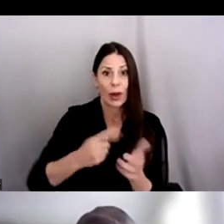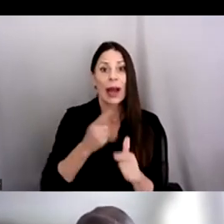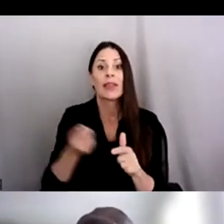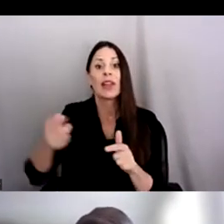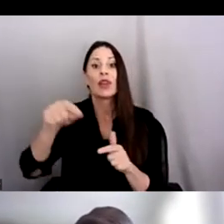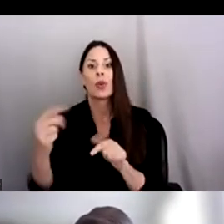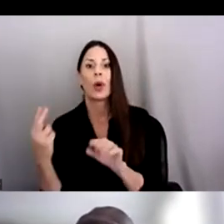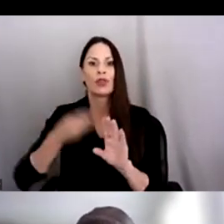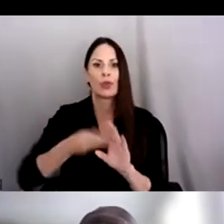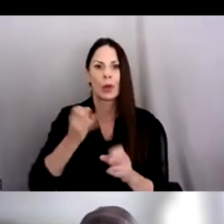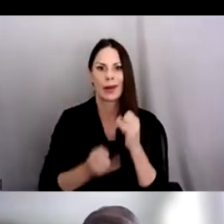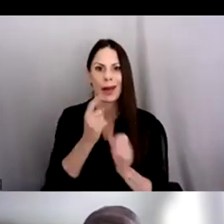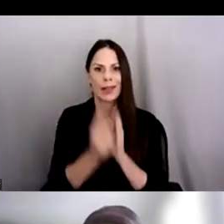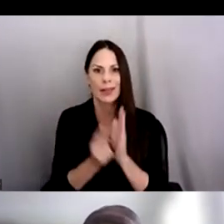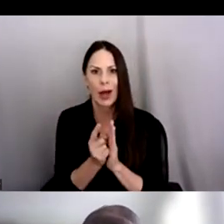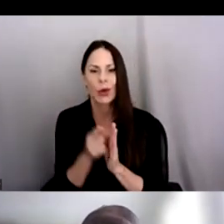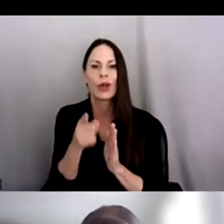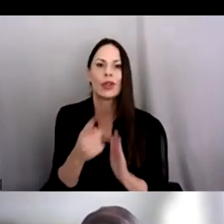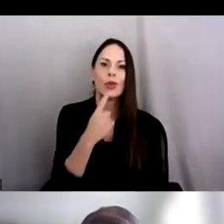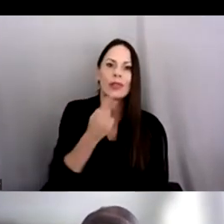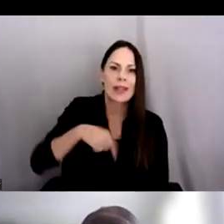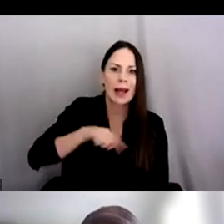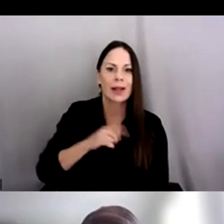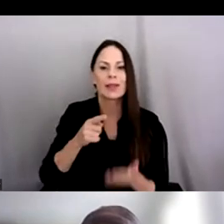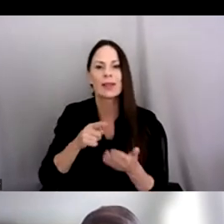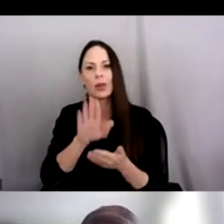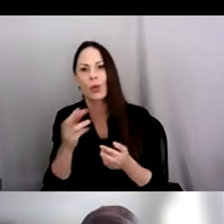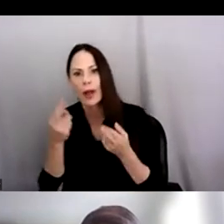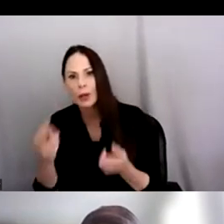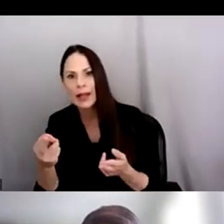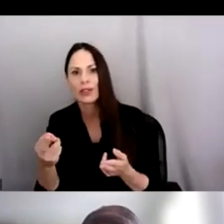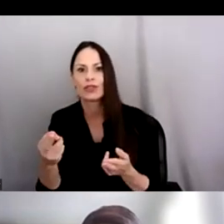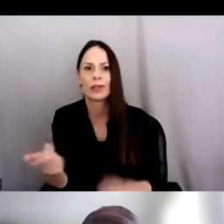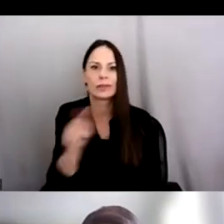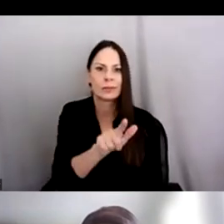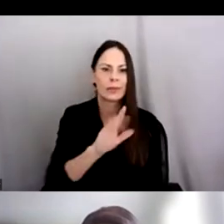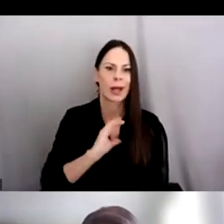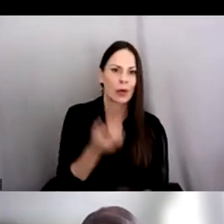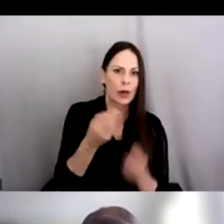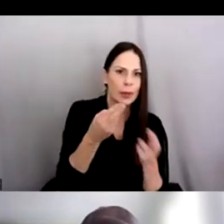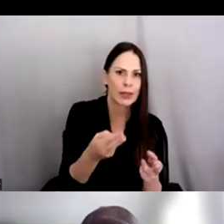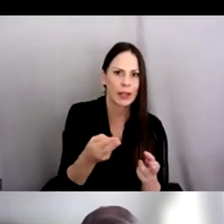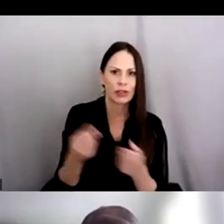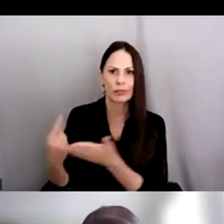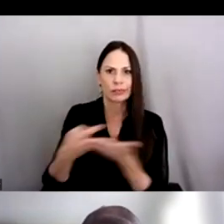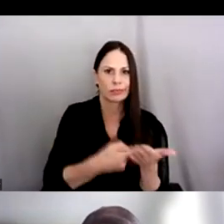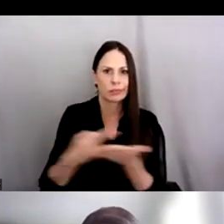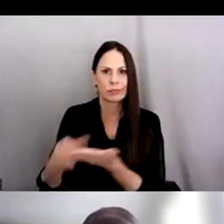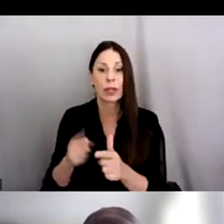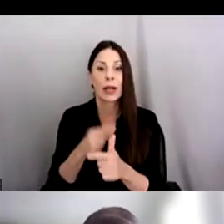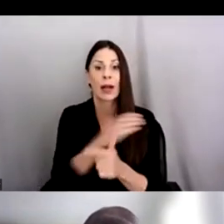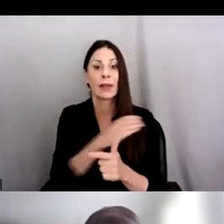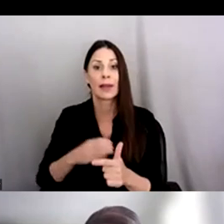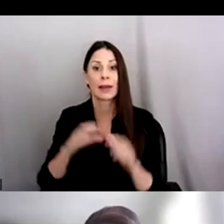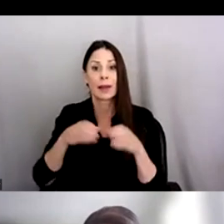like tell us what you recommend, or you hear what we recommend, and that way the committee can go back and finish the